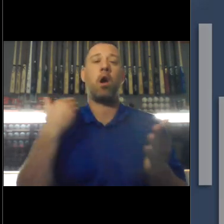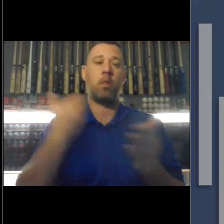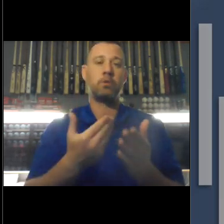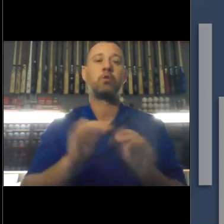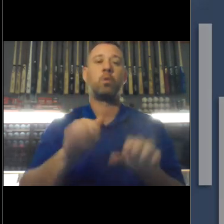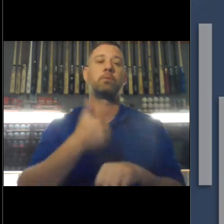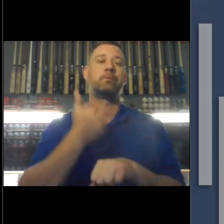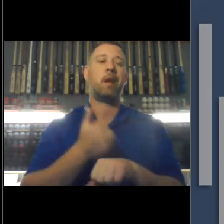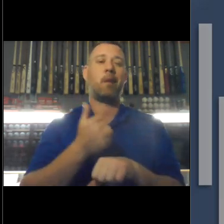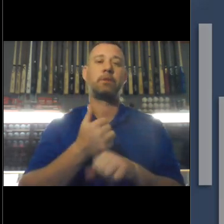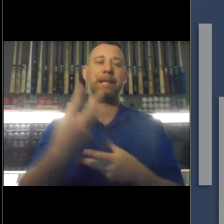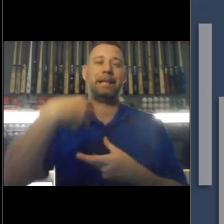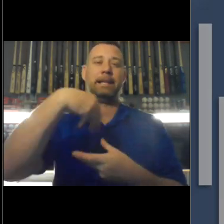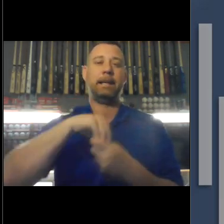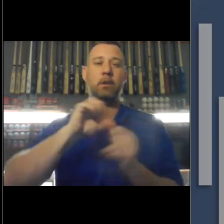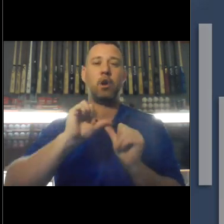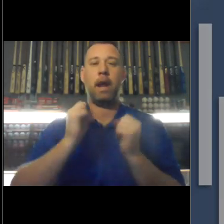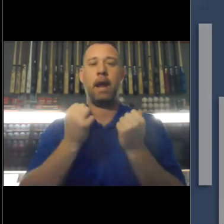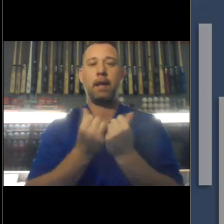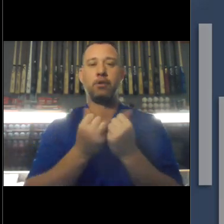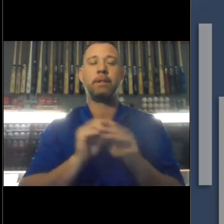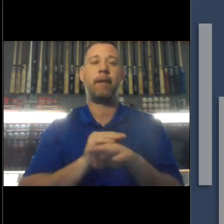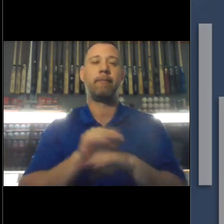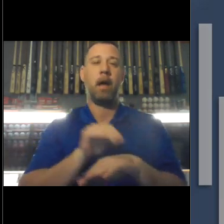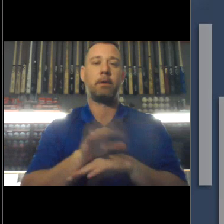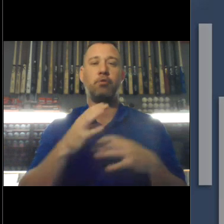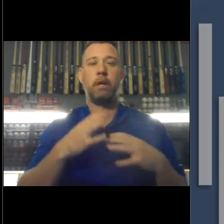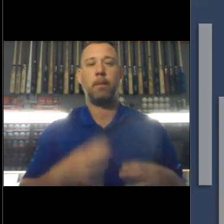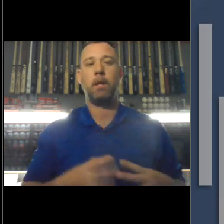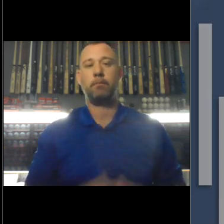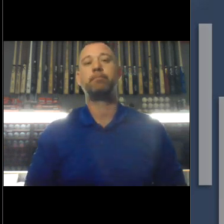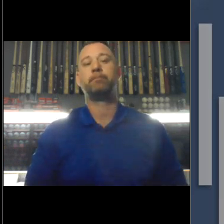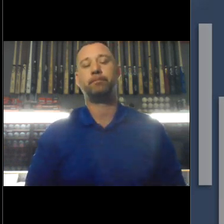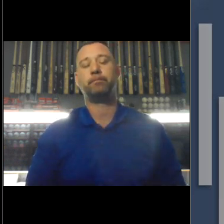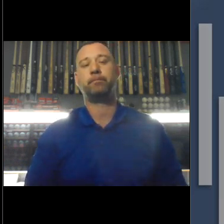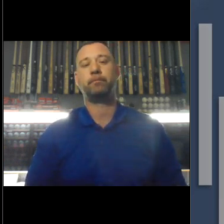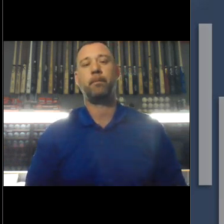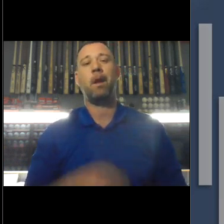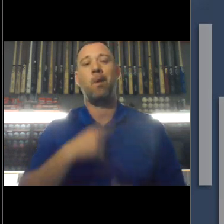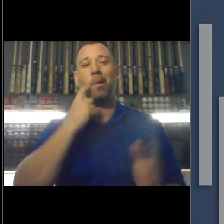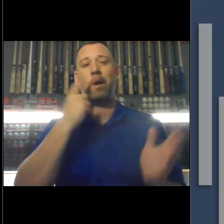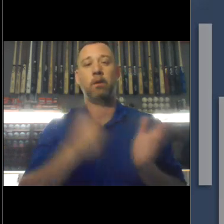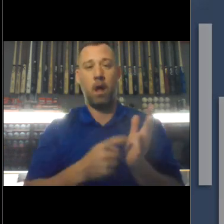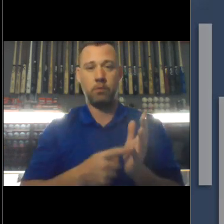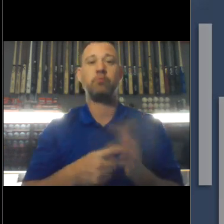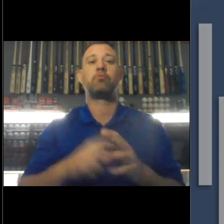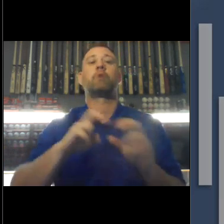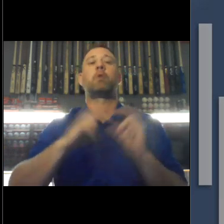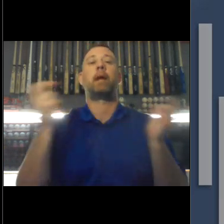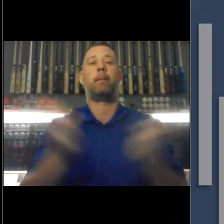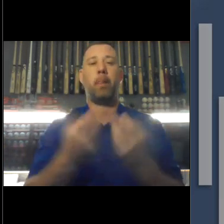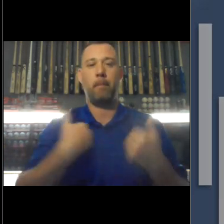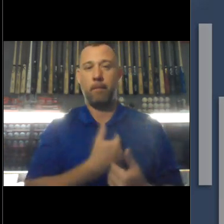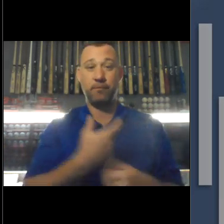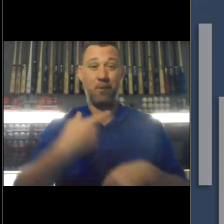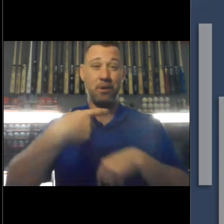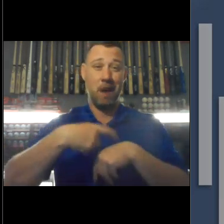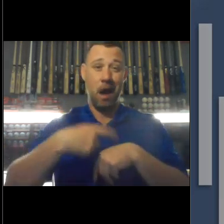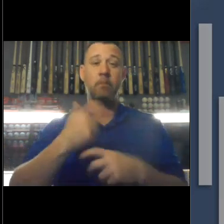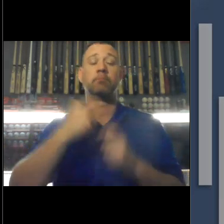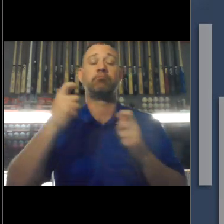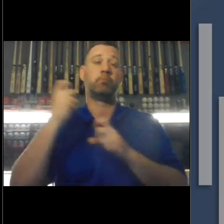our interagency equity advisory committee. I want to acknowledge our roundtable members for their time and tremendous